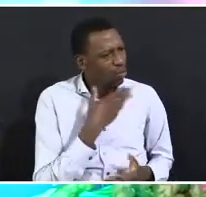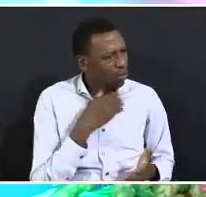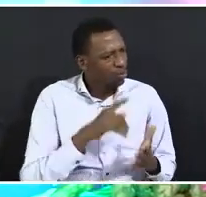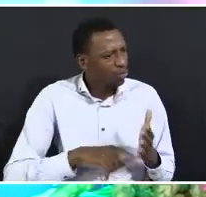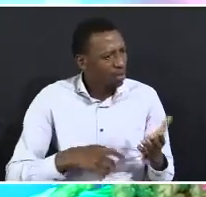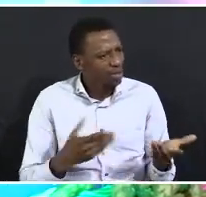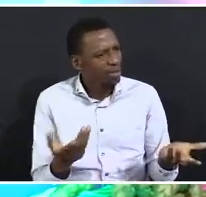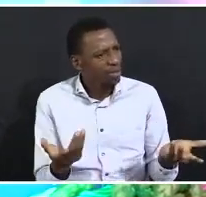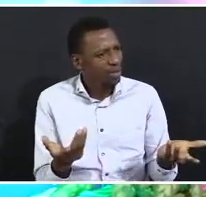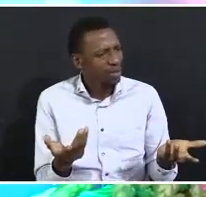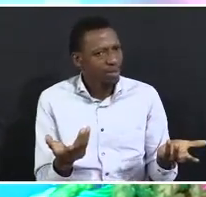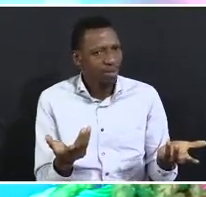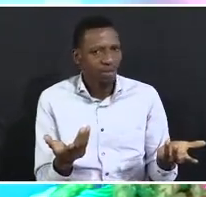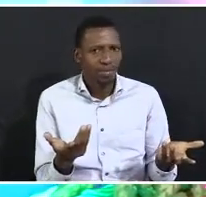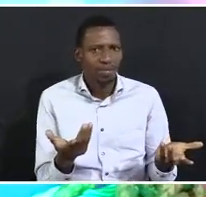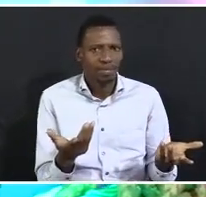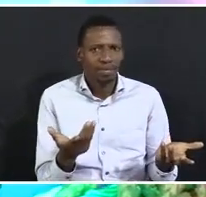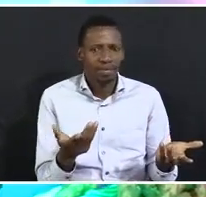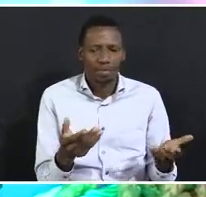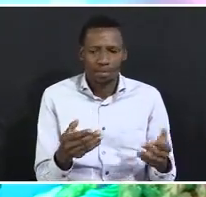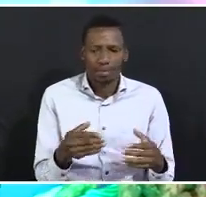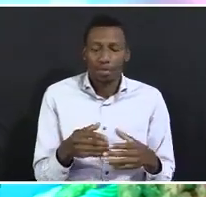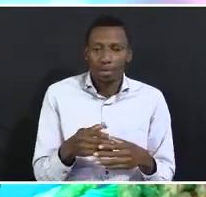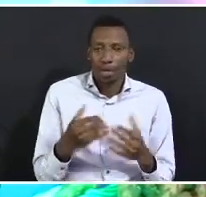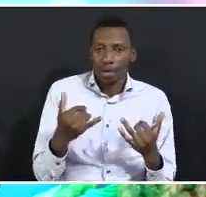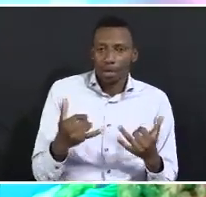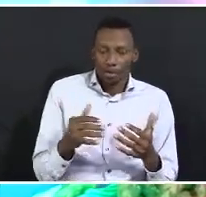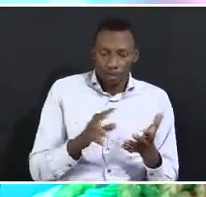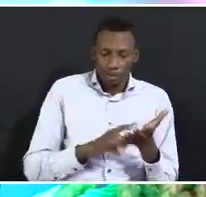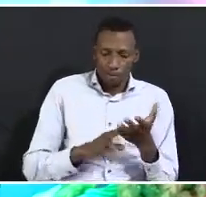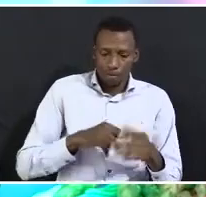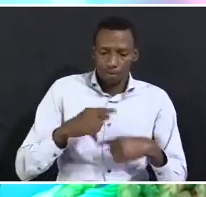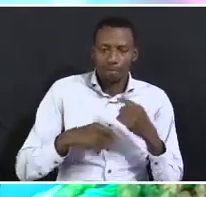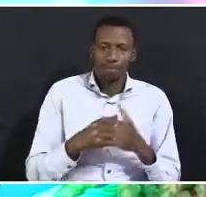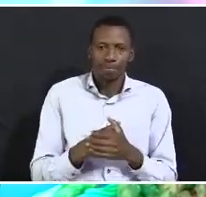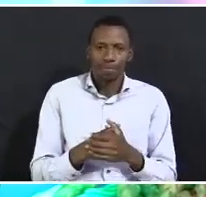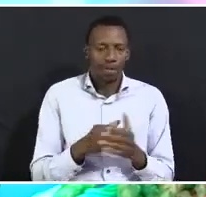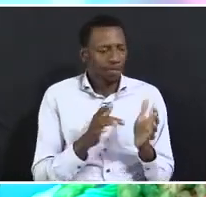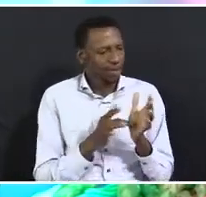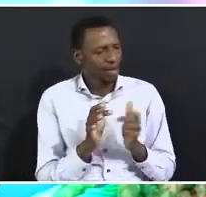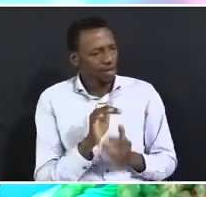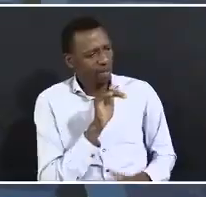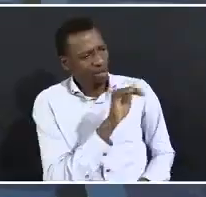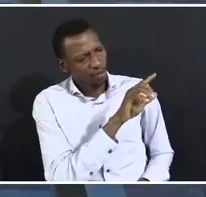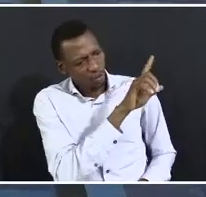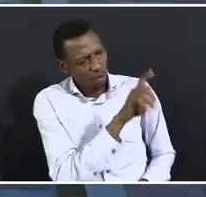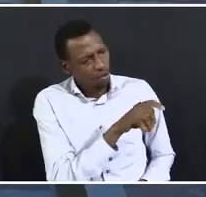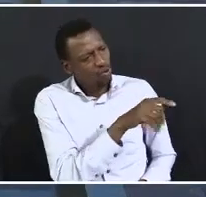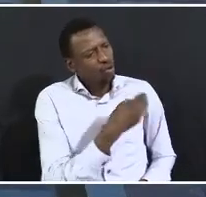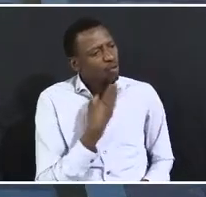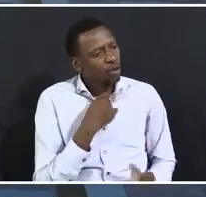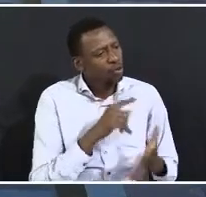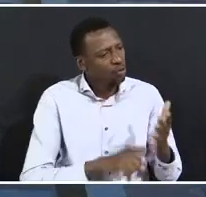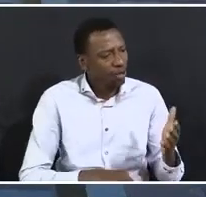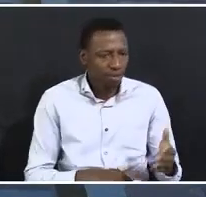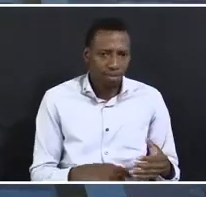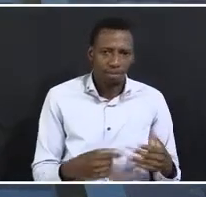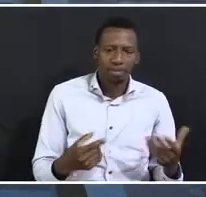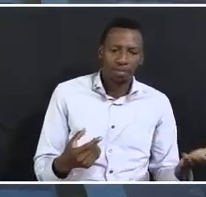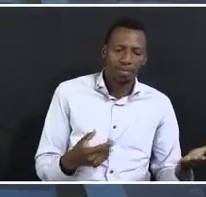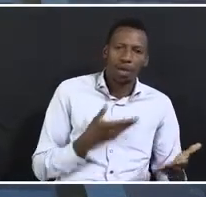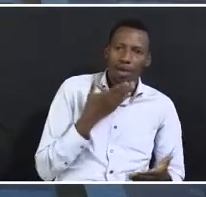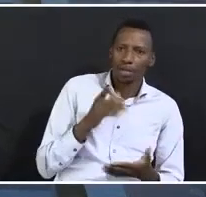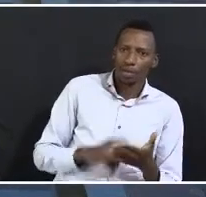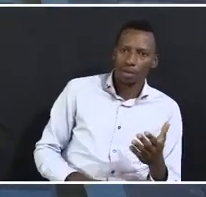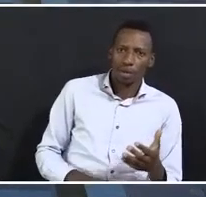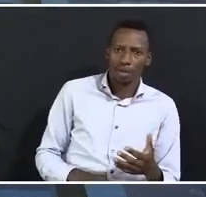I'm still in the within the boundary of the text. "What do you want?" And then they say, "Savior,